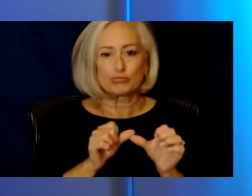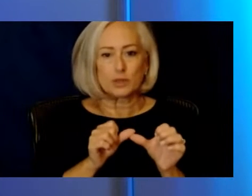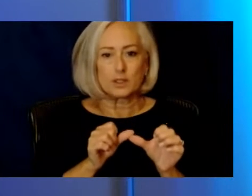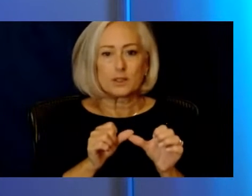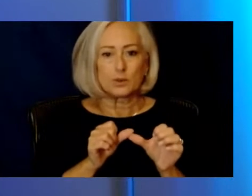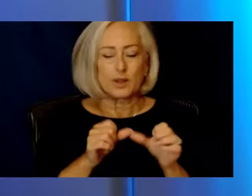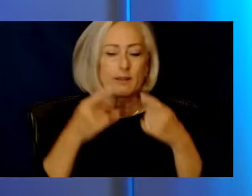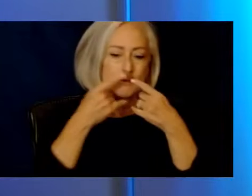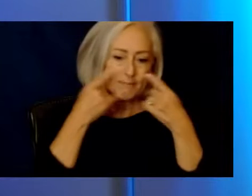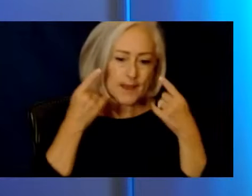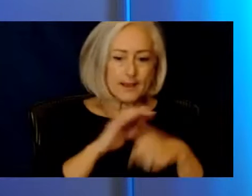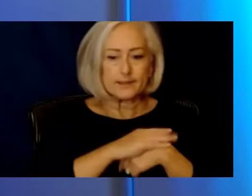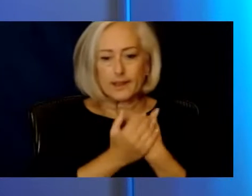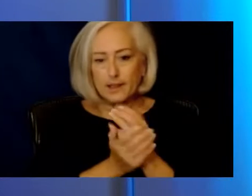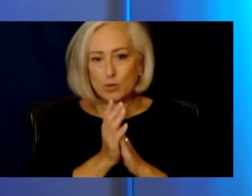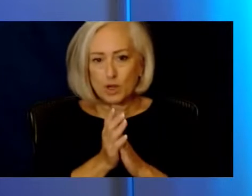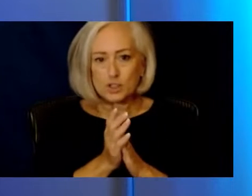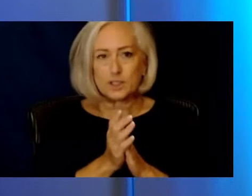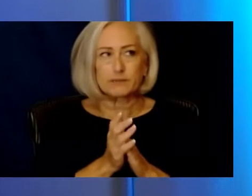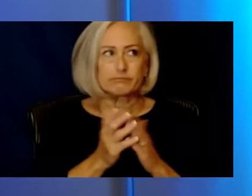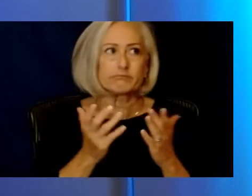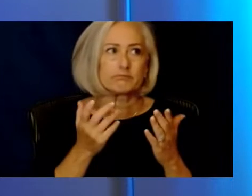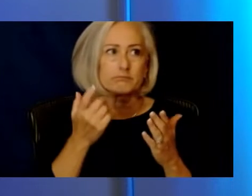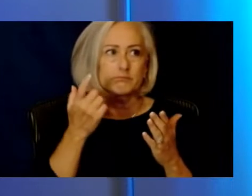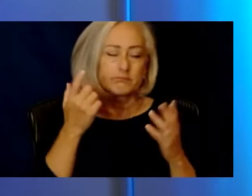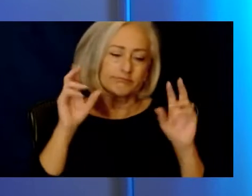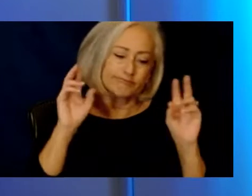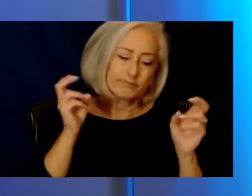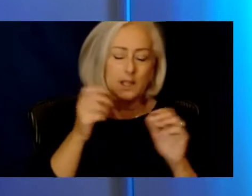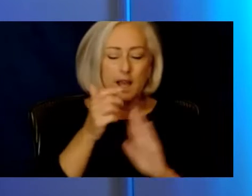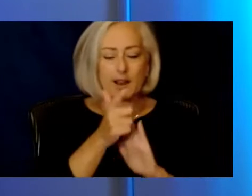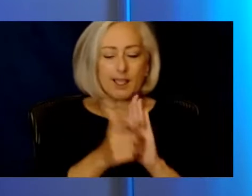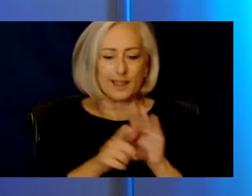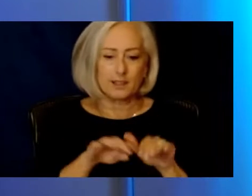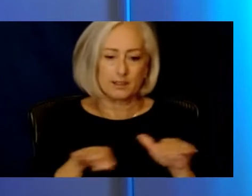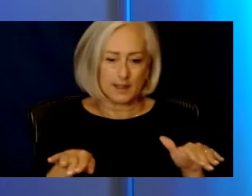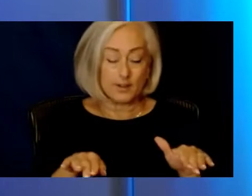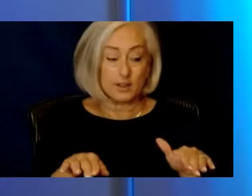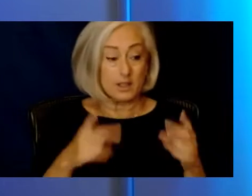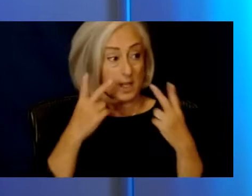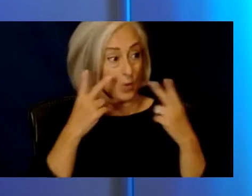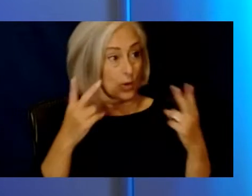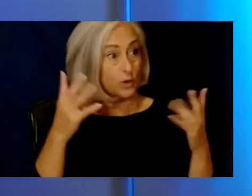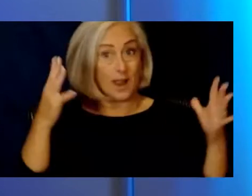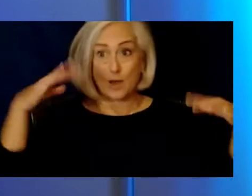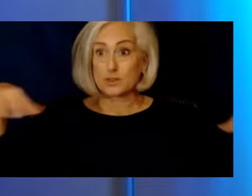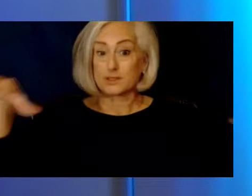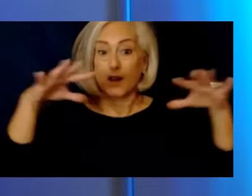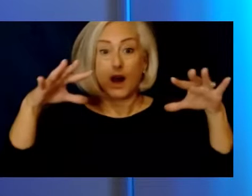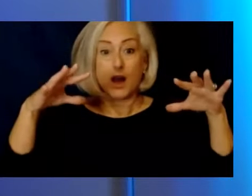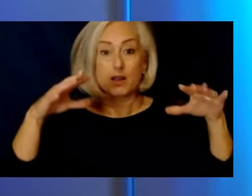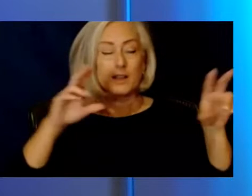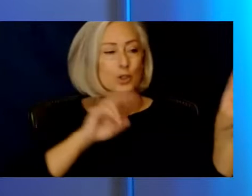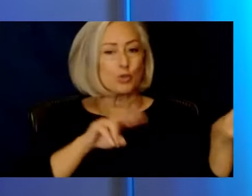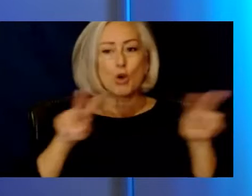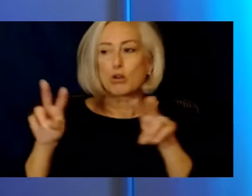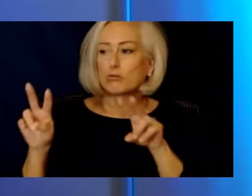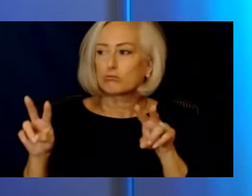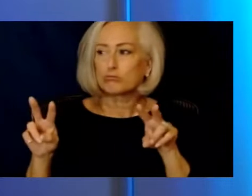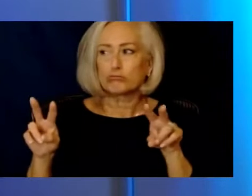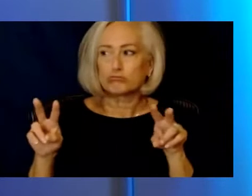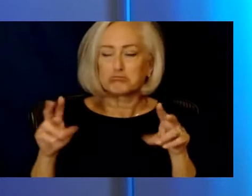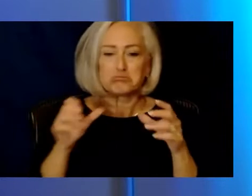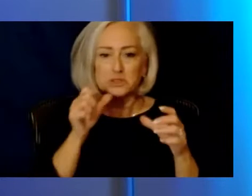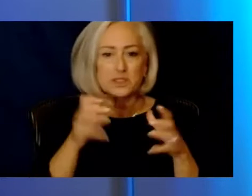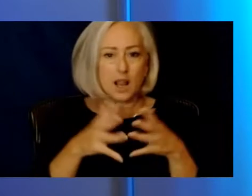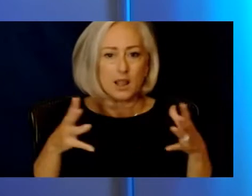practice, at least at a legal level. And also when you're out in the county, you don't see a lot of people wearing masks at this point. So I